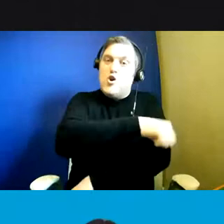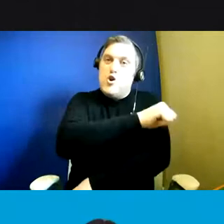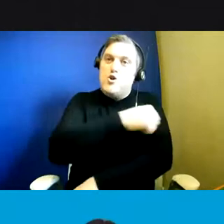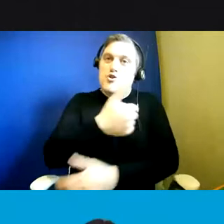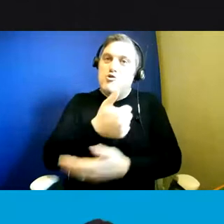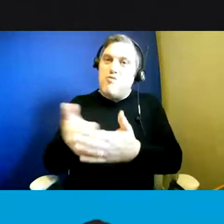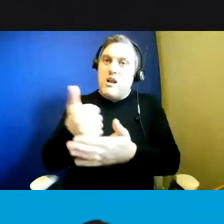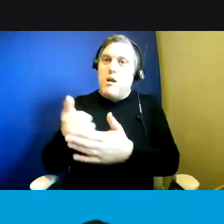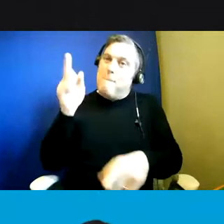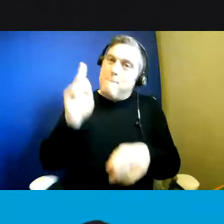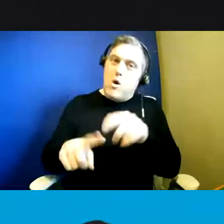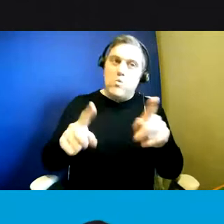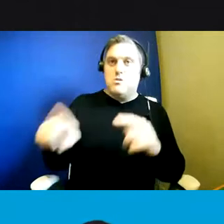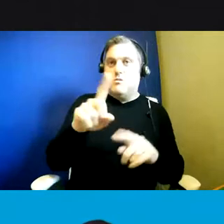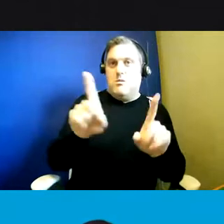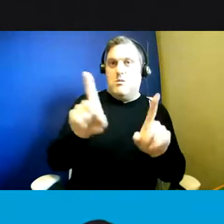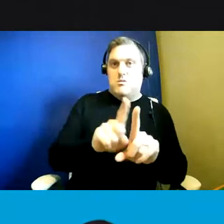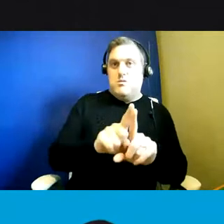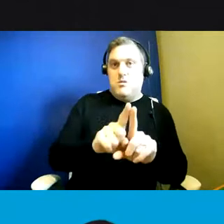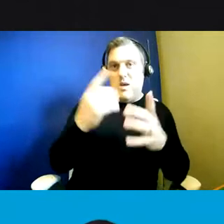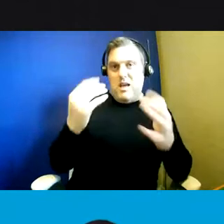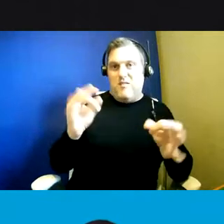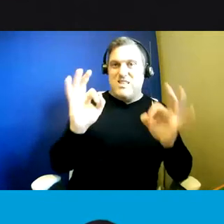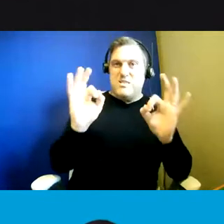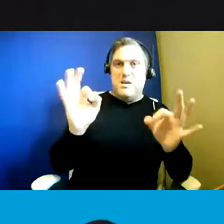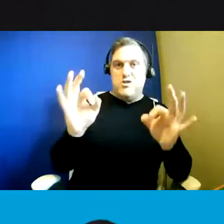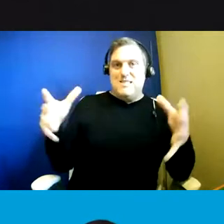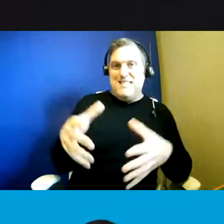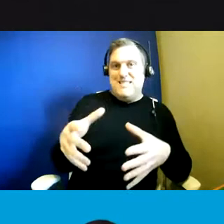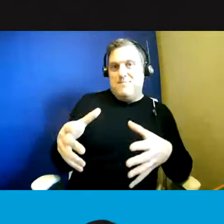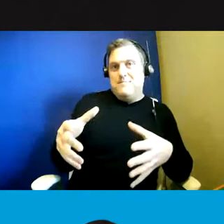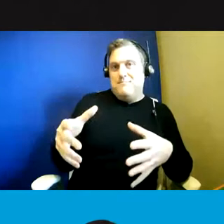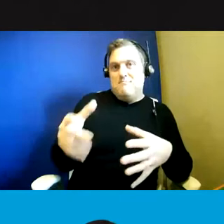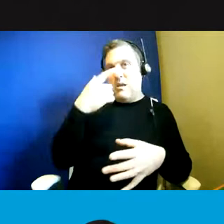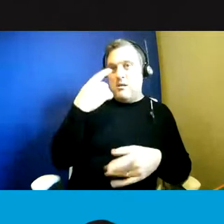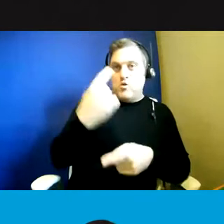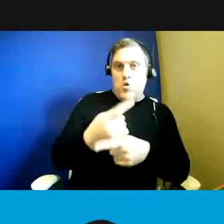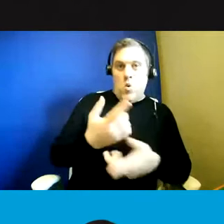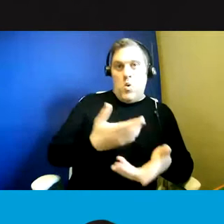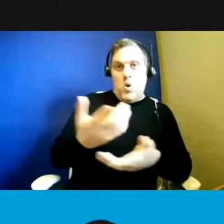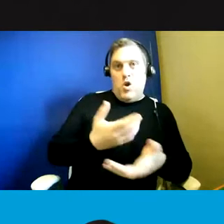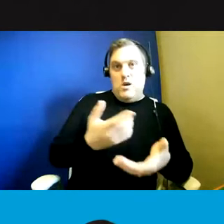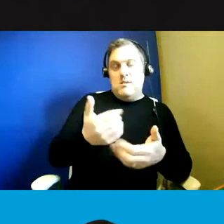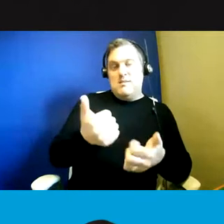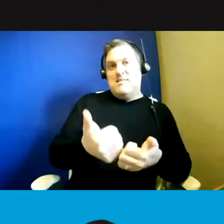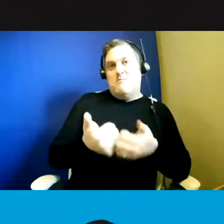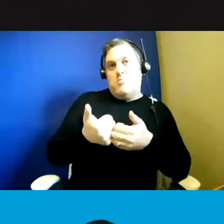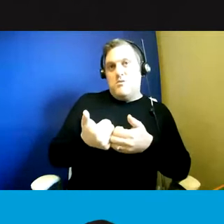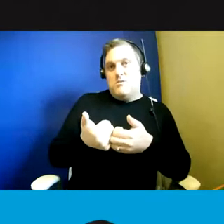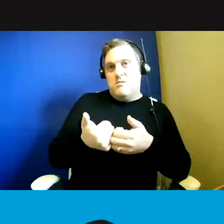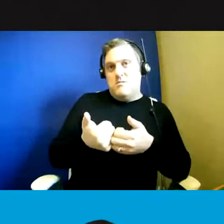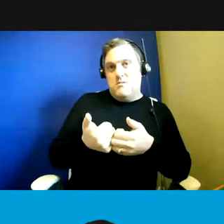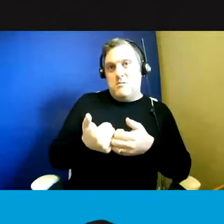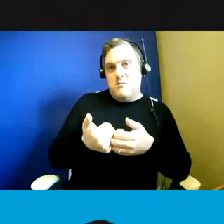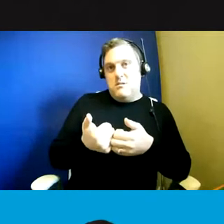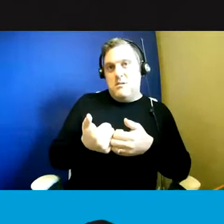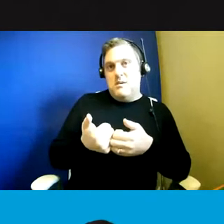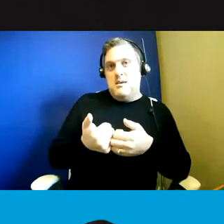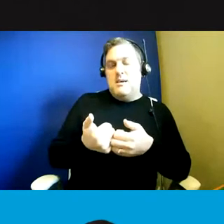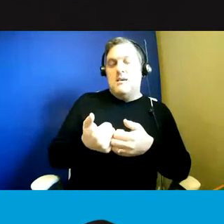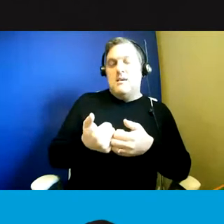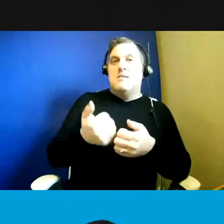with diabetes also have a specialist team that they can talk to and get support from. Diabetes